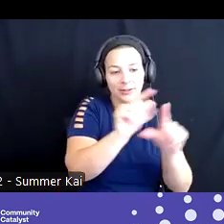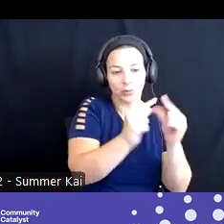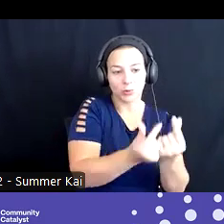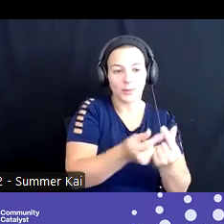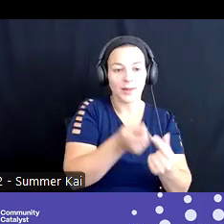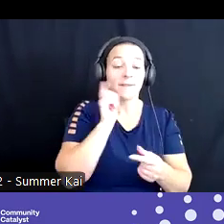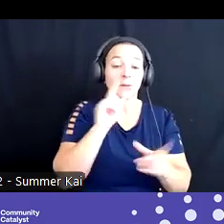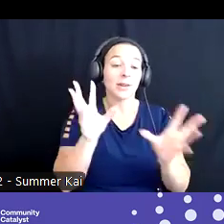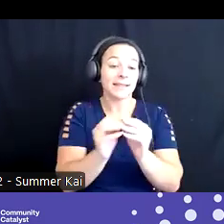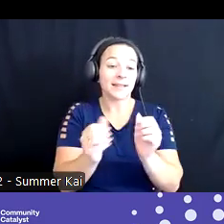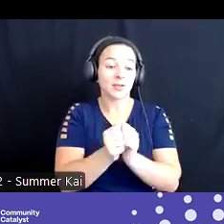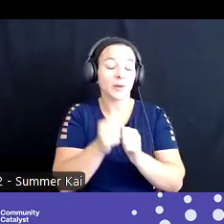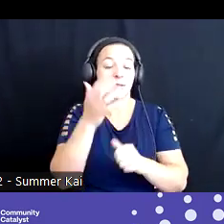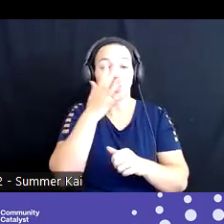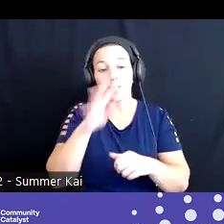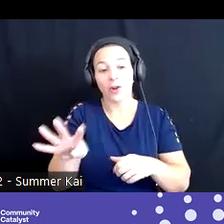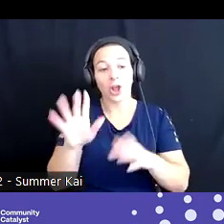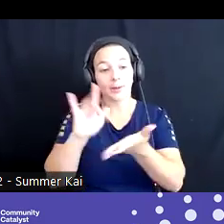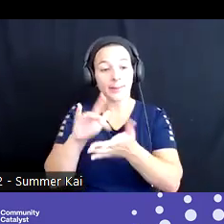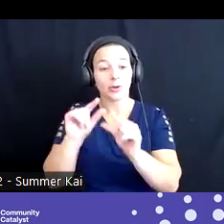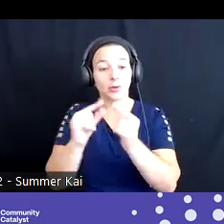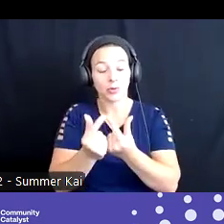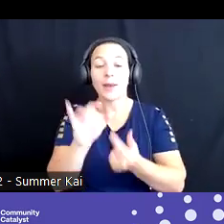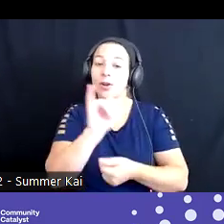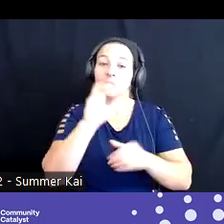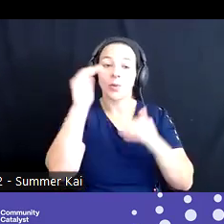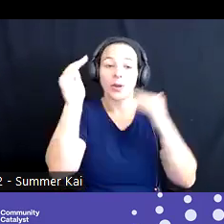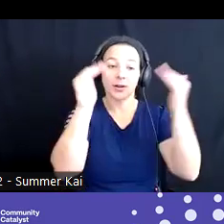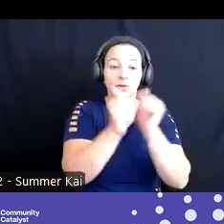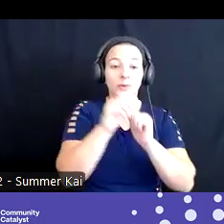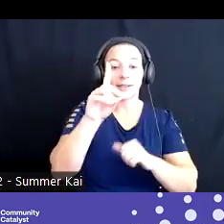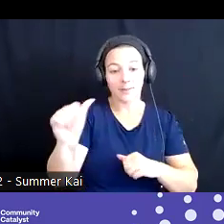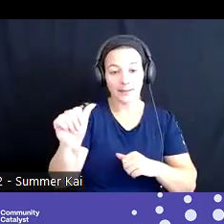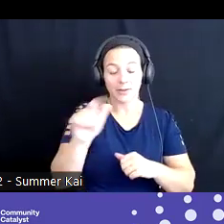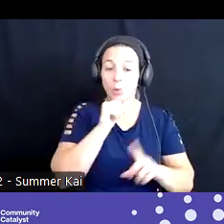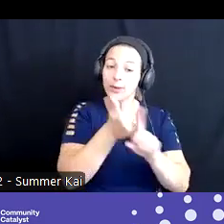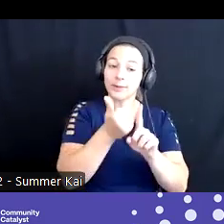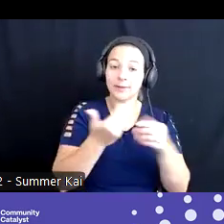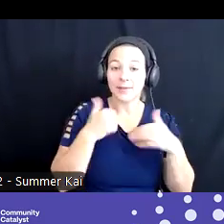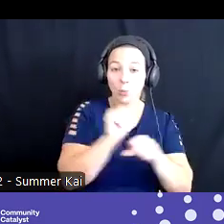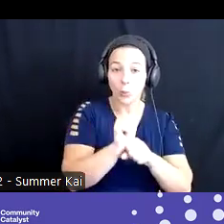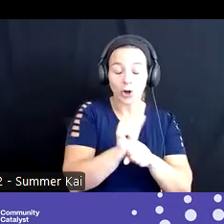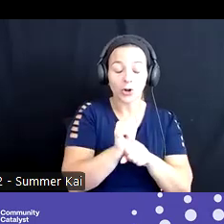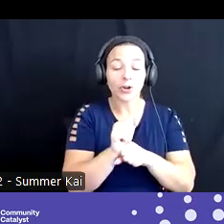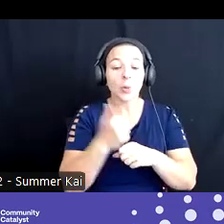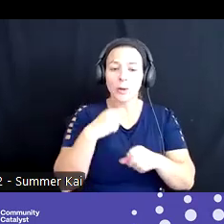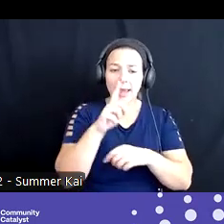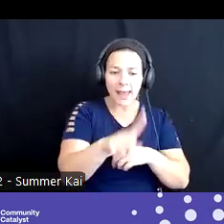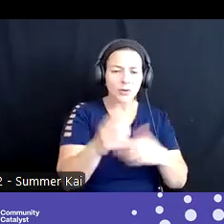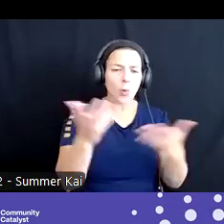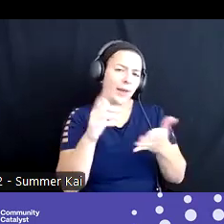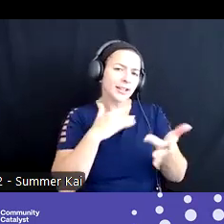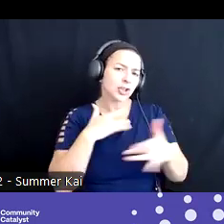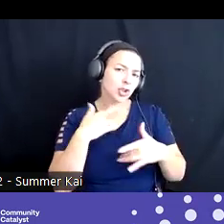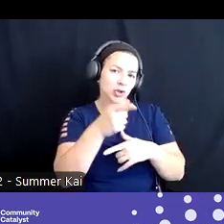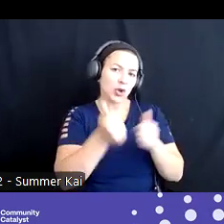sessions with the overlooked middle adult and adults with disabilities who are working, we asked questions such as, what concerns you